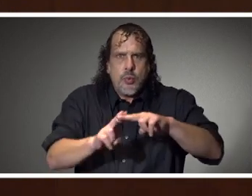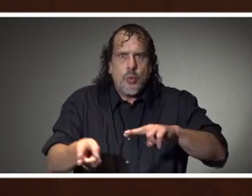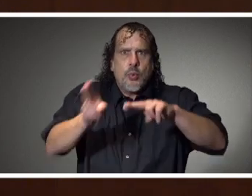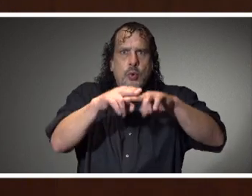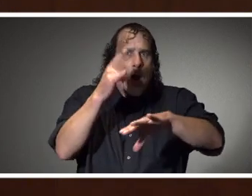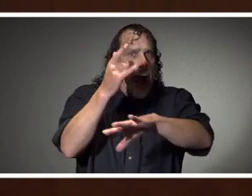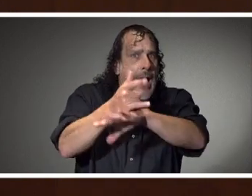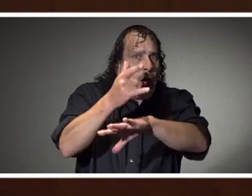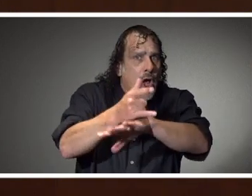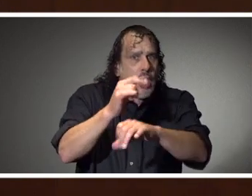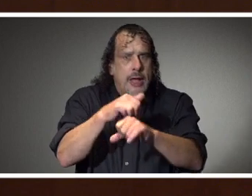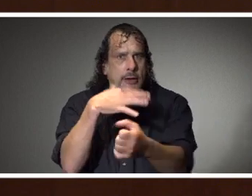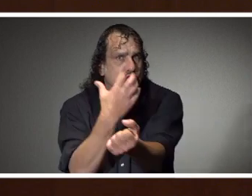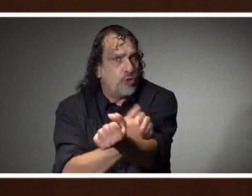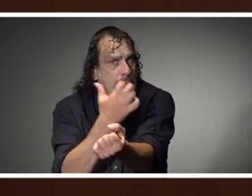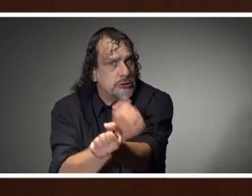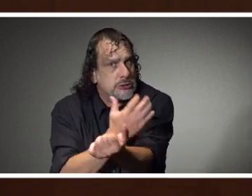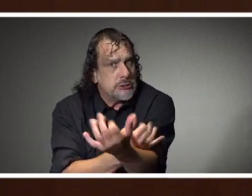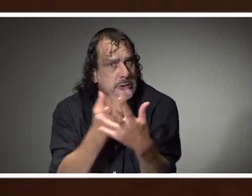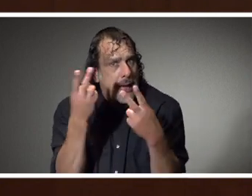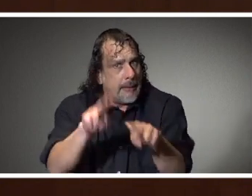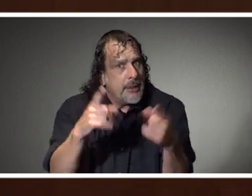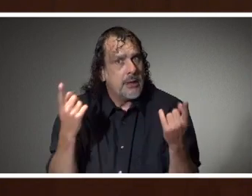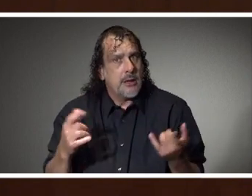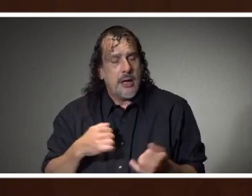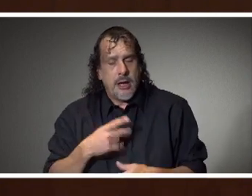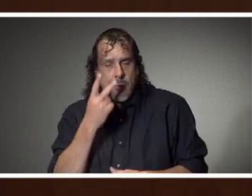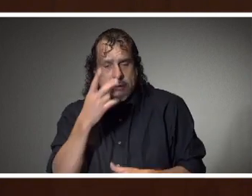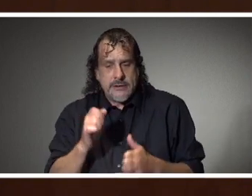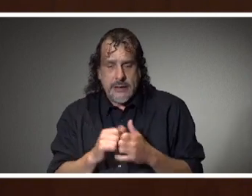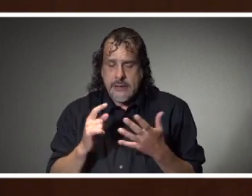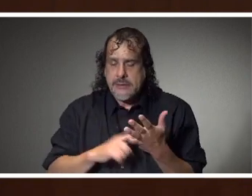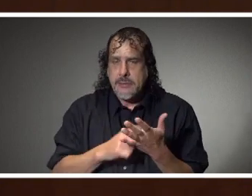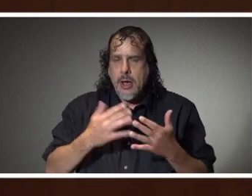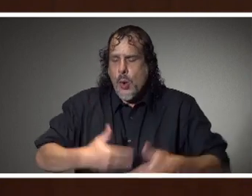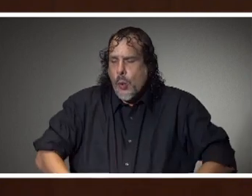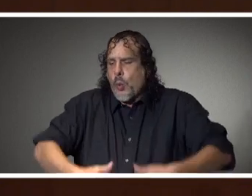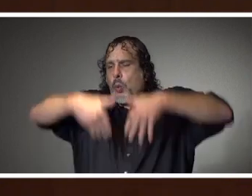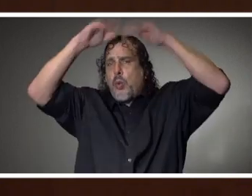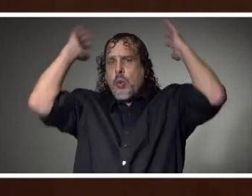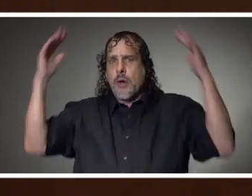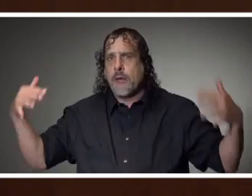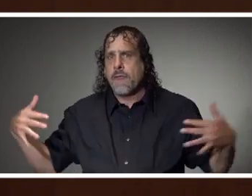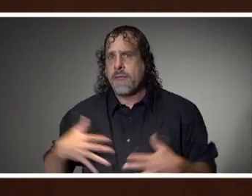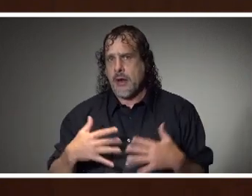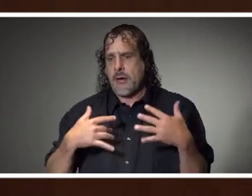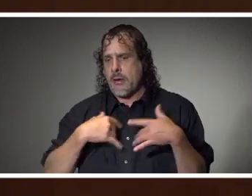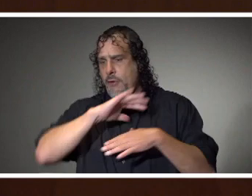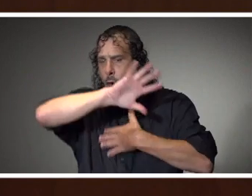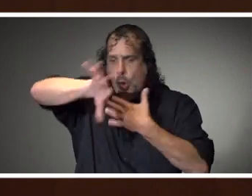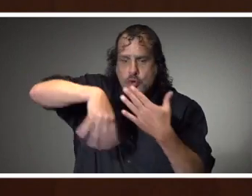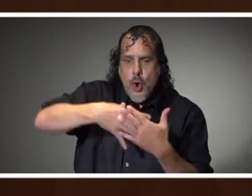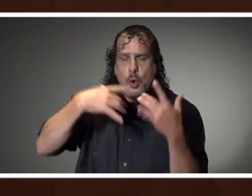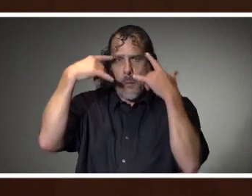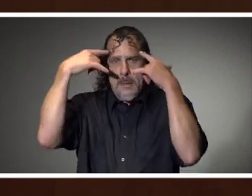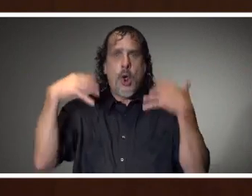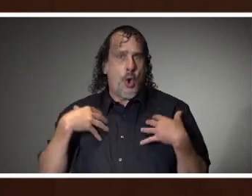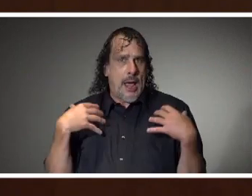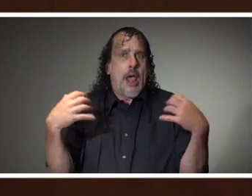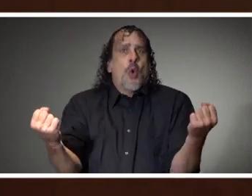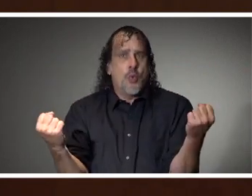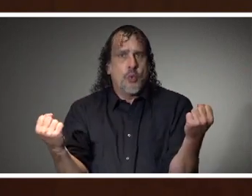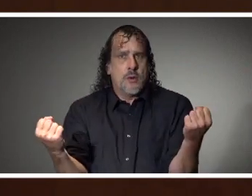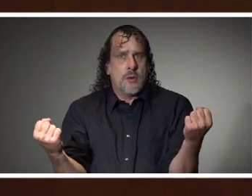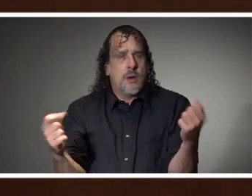alcohol and substances. And also we can sometimes see an overwhelming fear of hopelessness or helplessness. But there are ways that you can